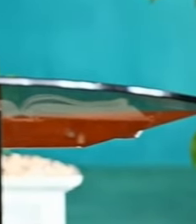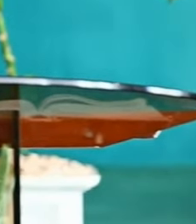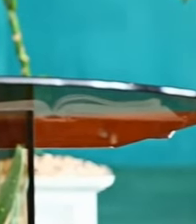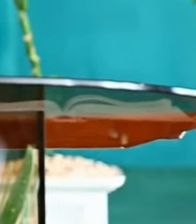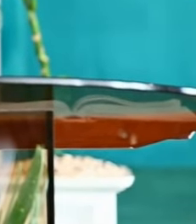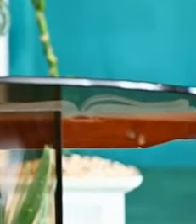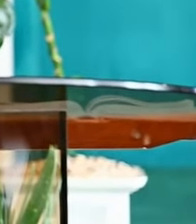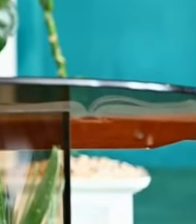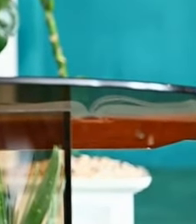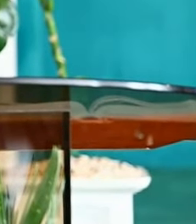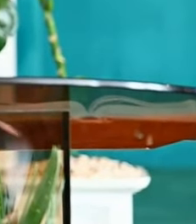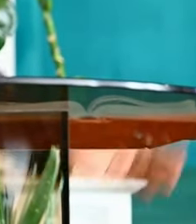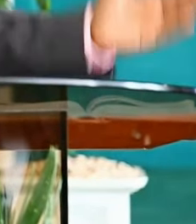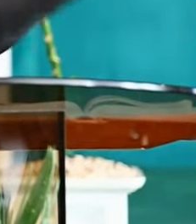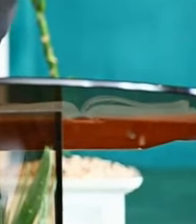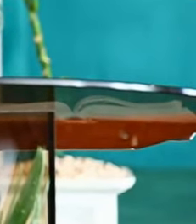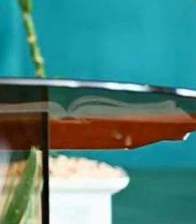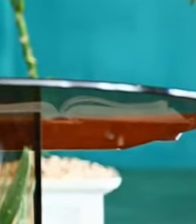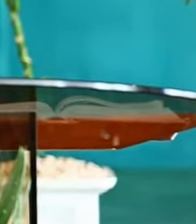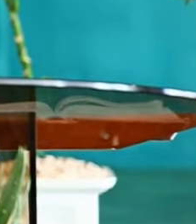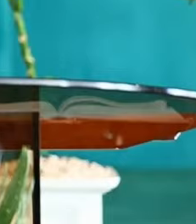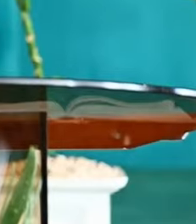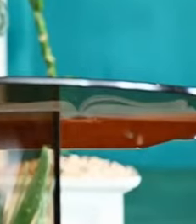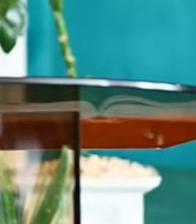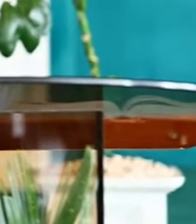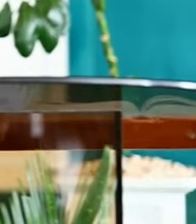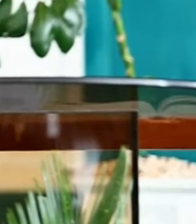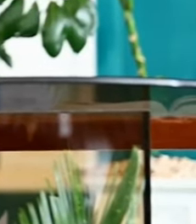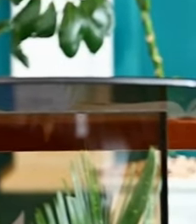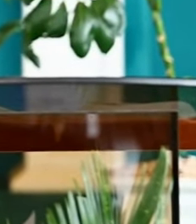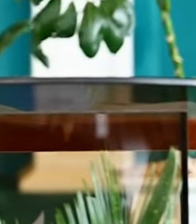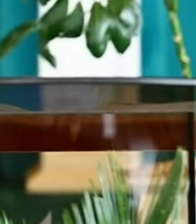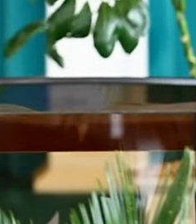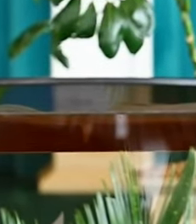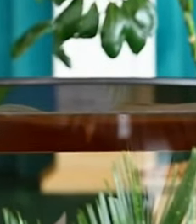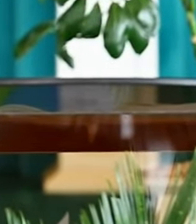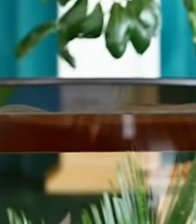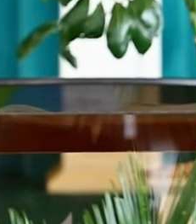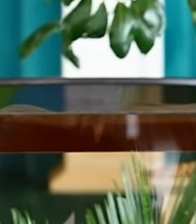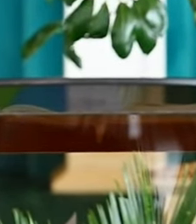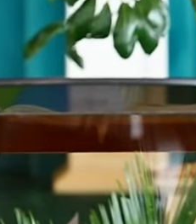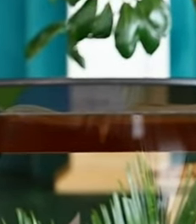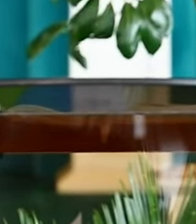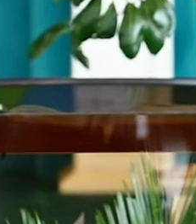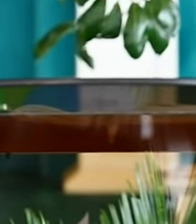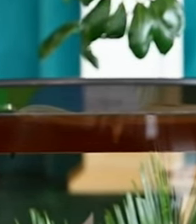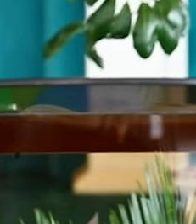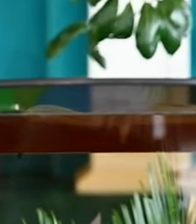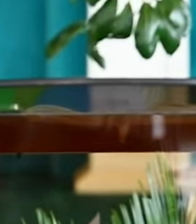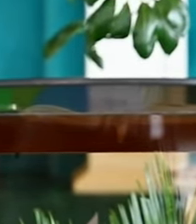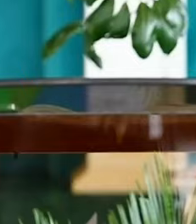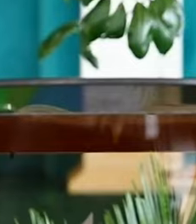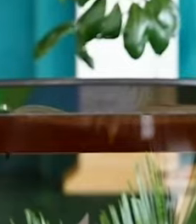giving the people the message of warning, the perils that